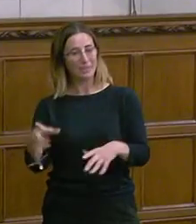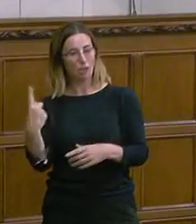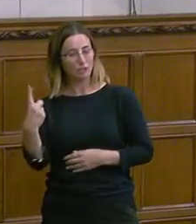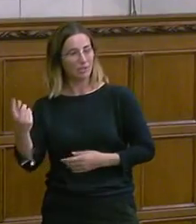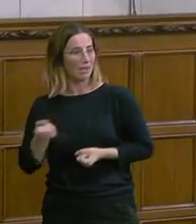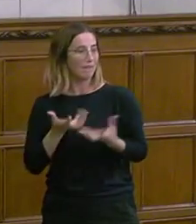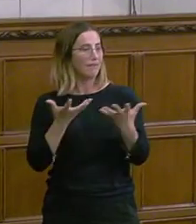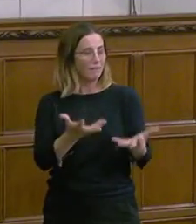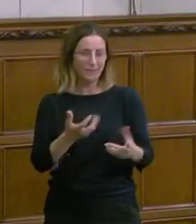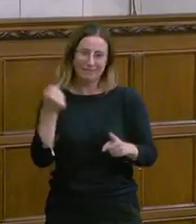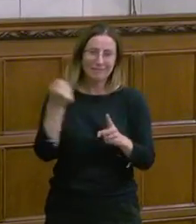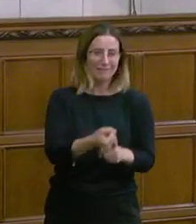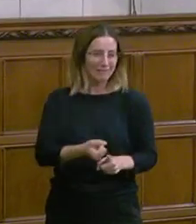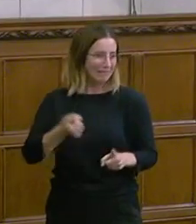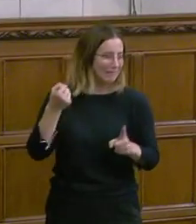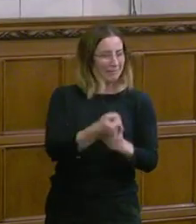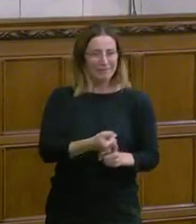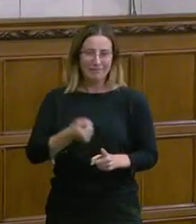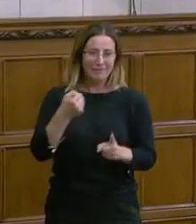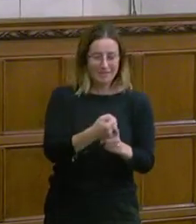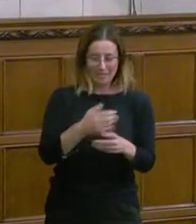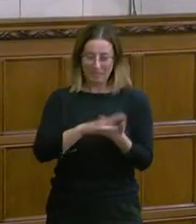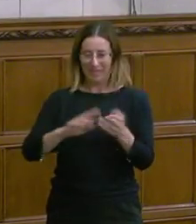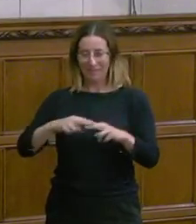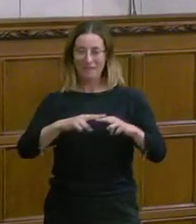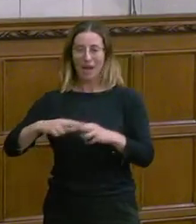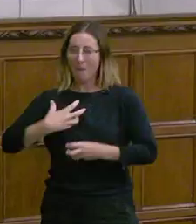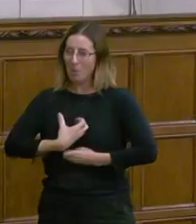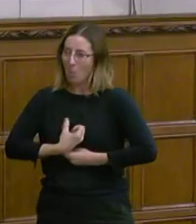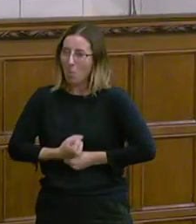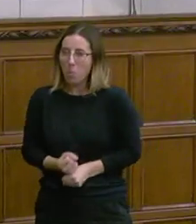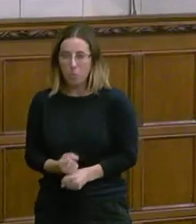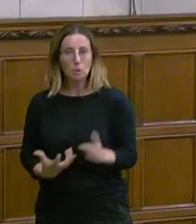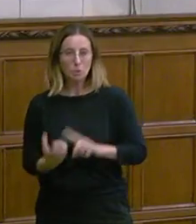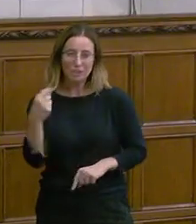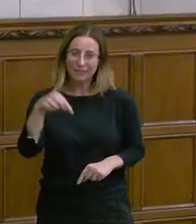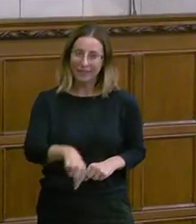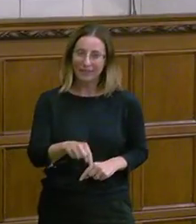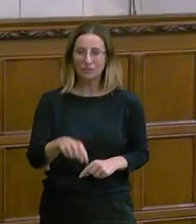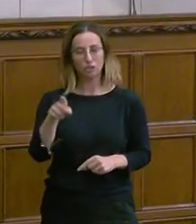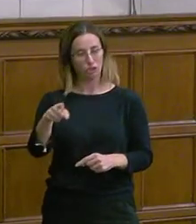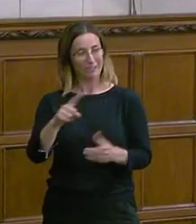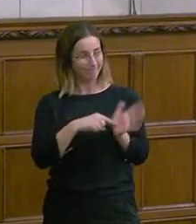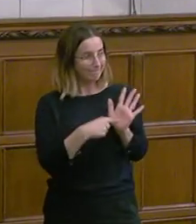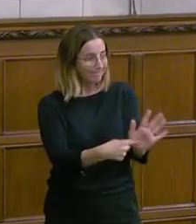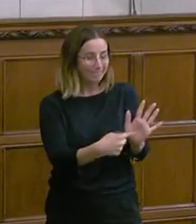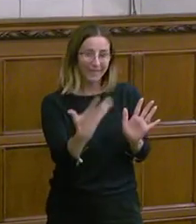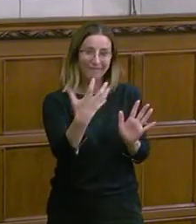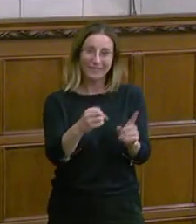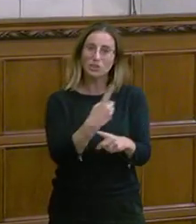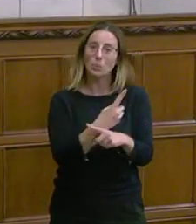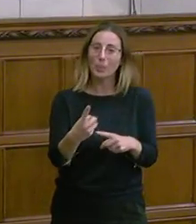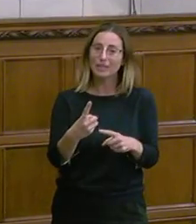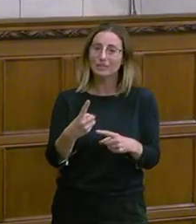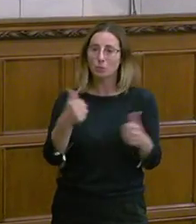nail for it, putting the whole family under incredible stress. She highlights that it took 50 weeks to complete the